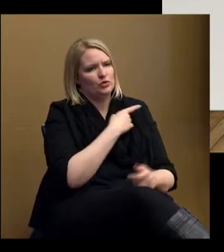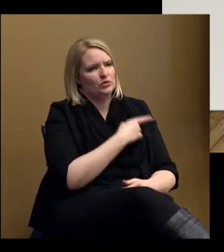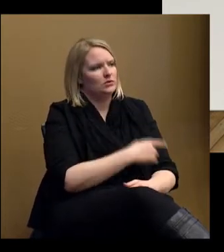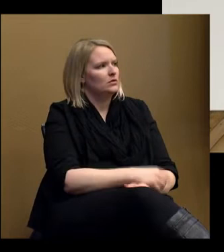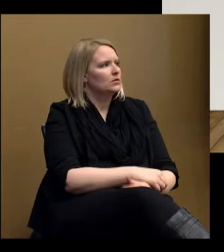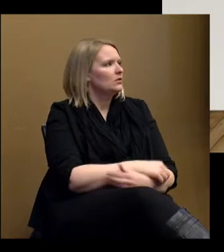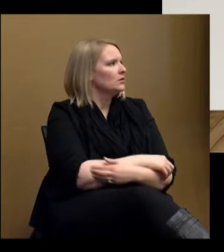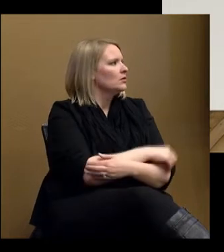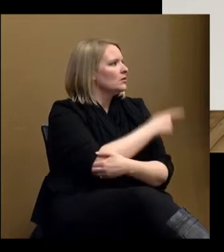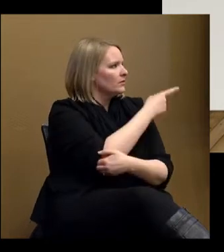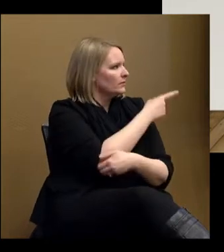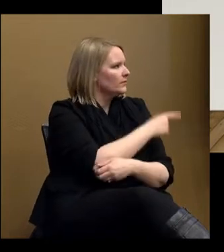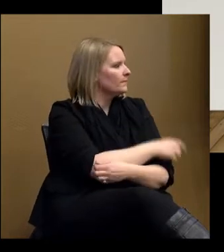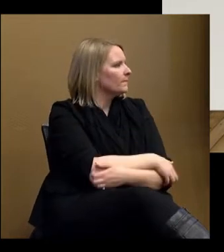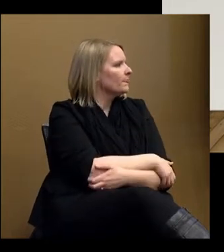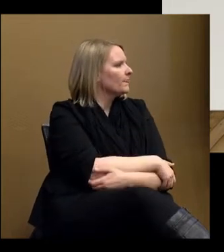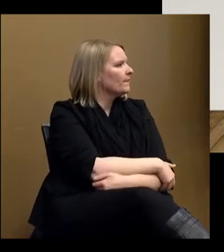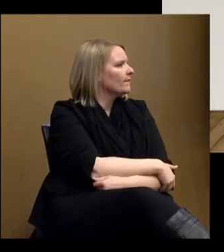front?